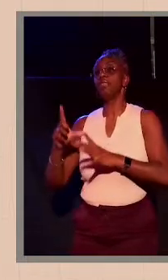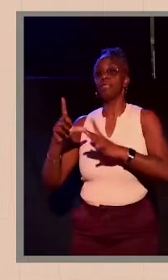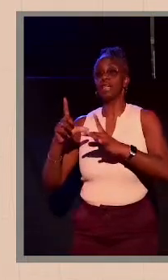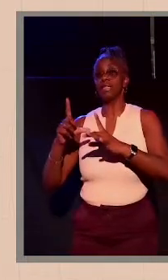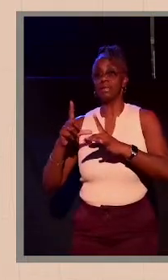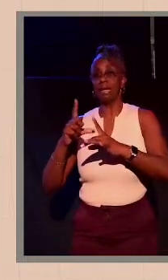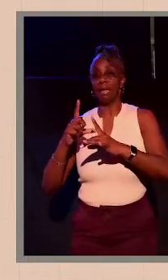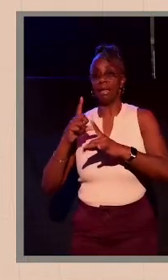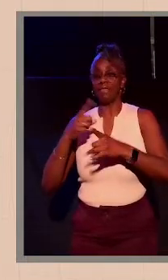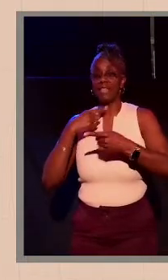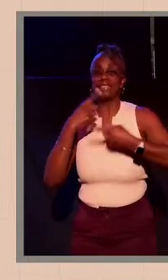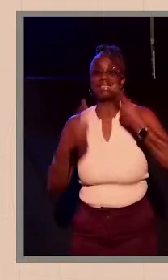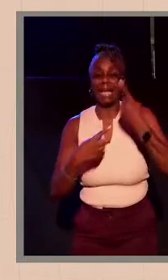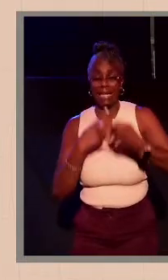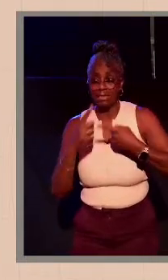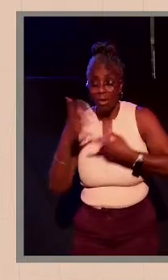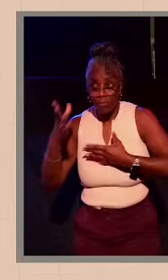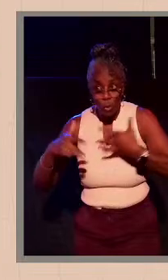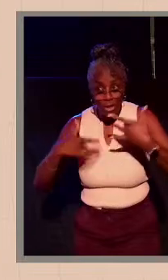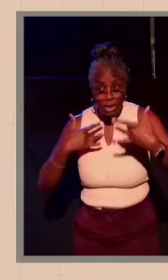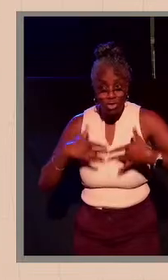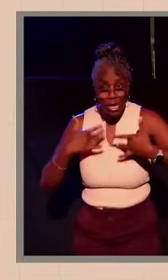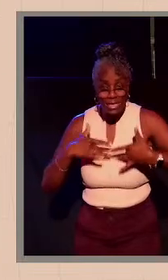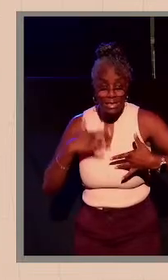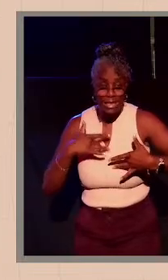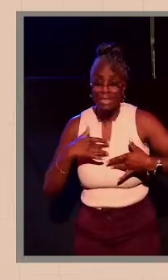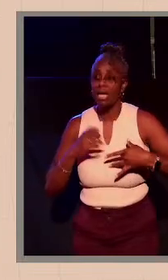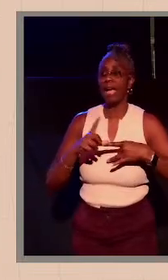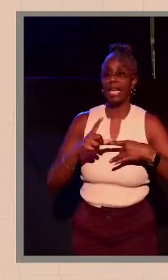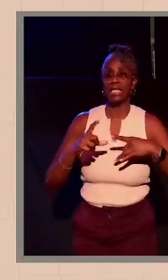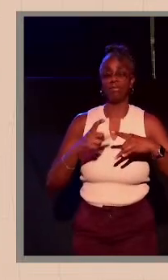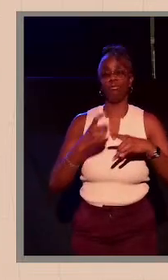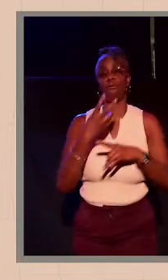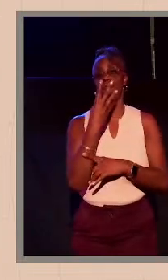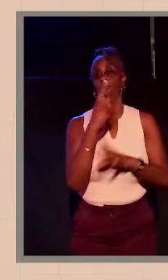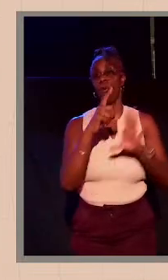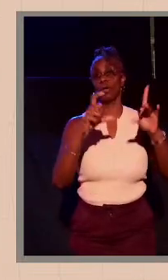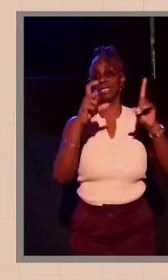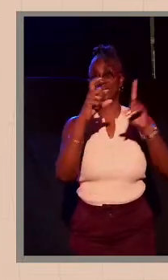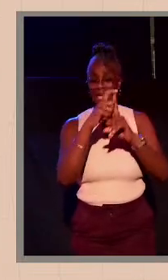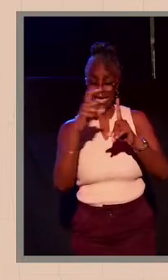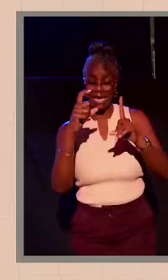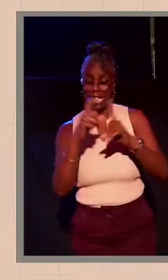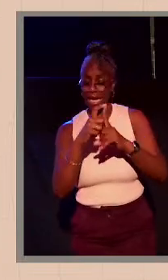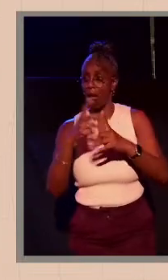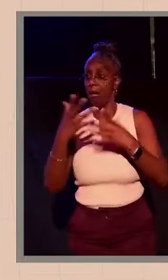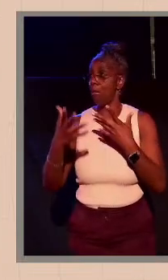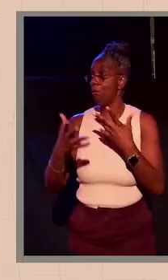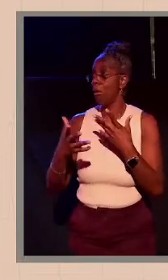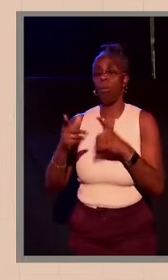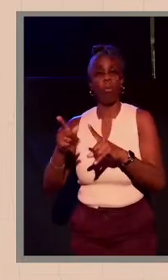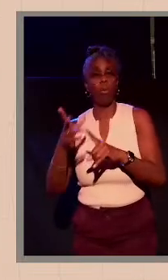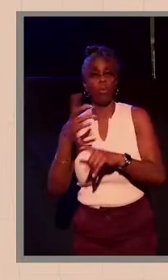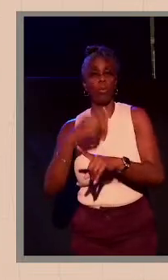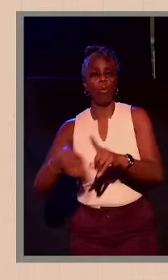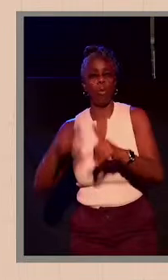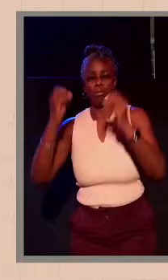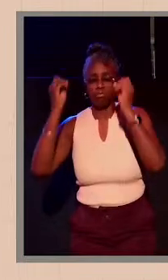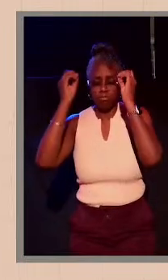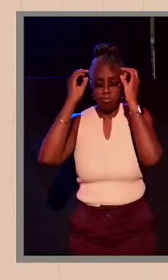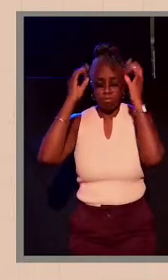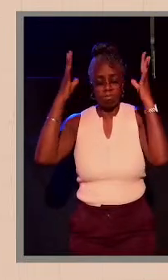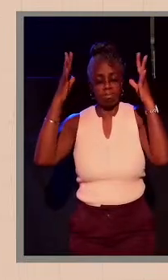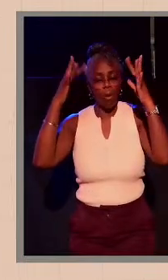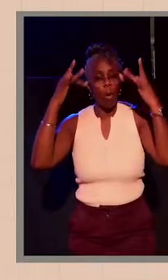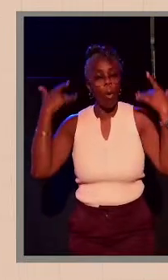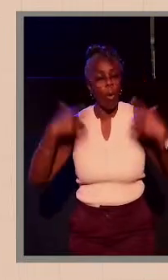who's interested in the maths of it. Yeah. So it's 4D stuff. Look up quaternions and you have your mind sort of blown.